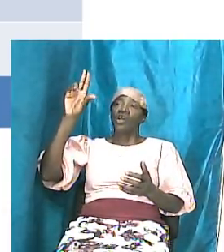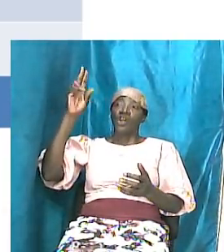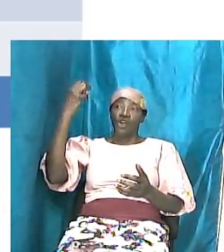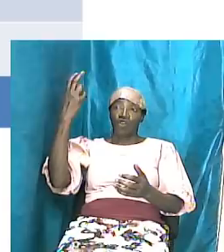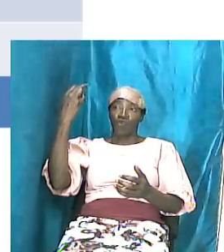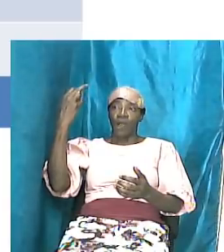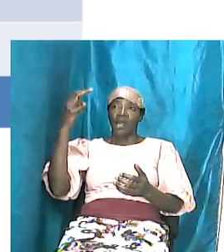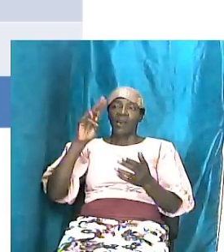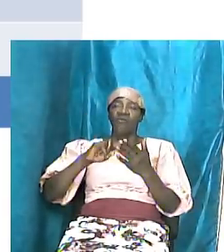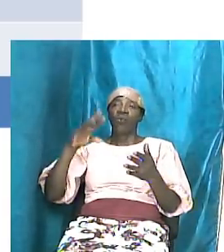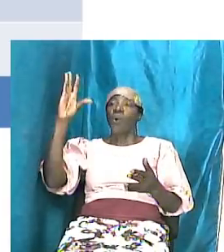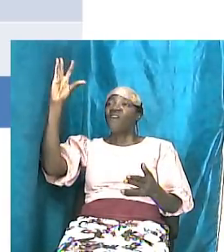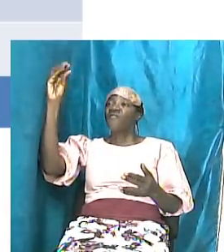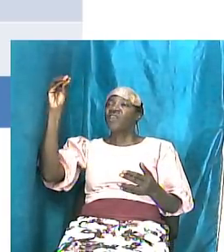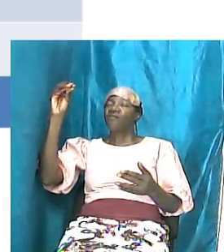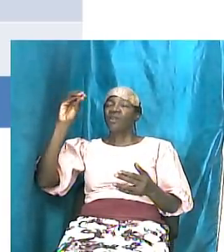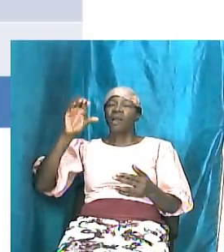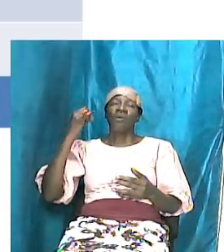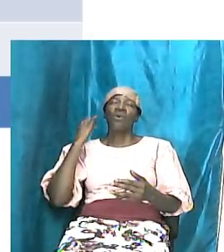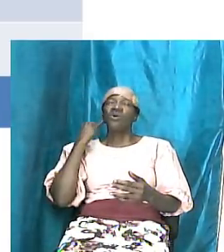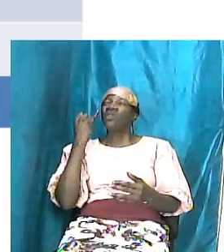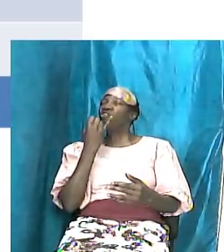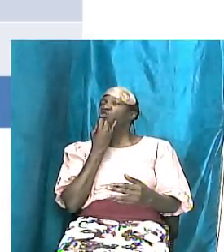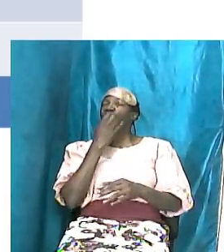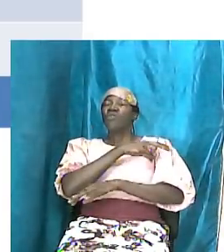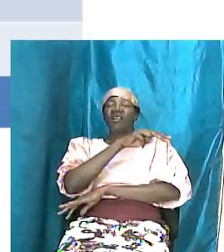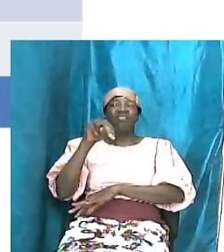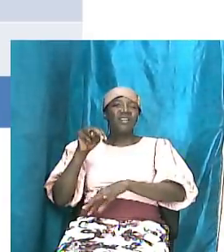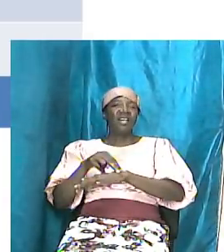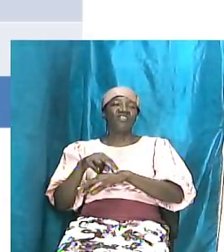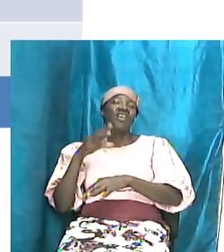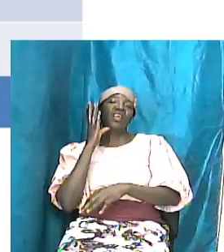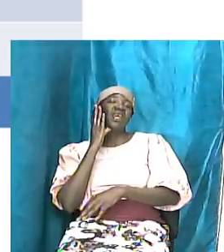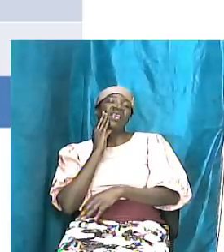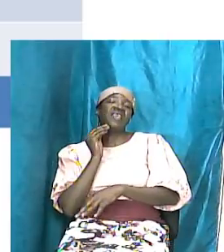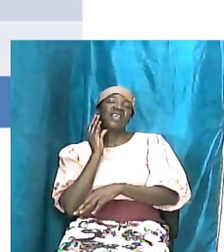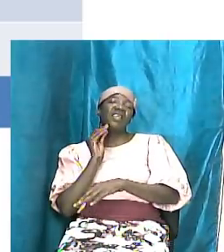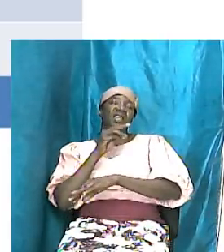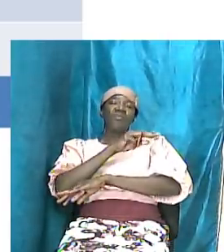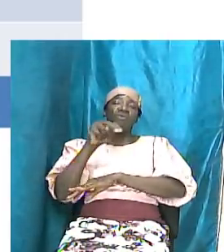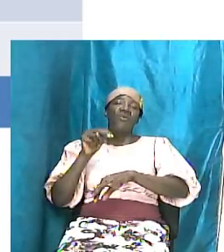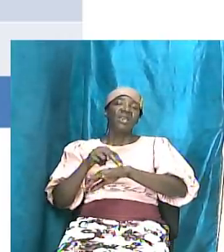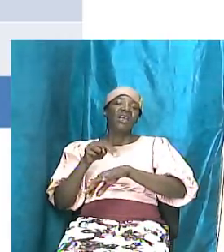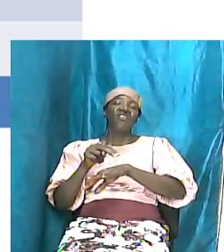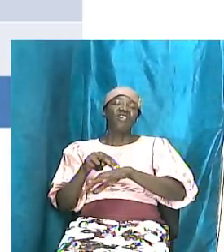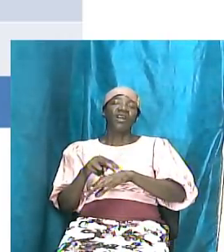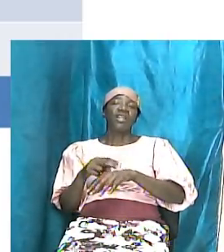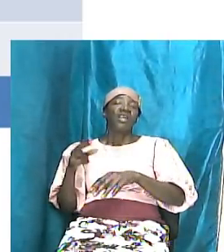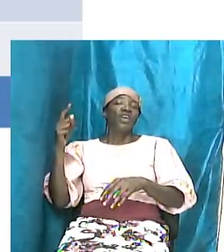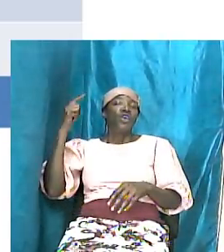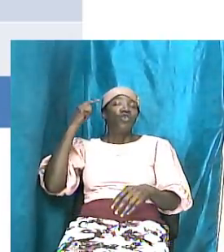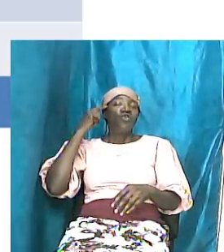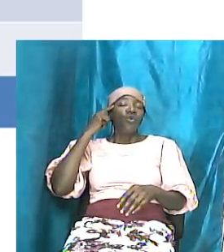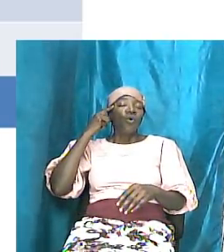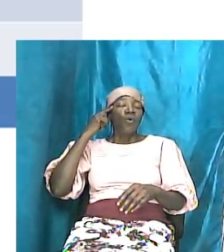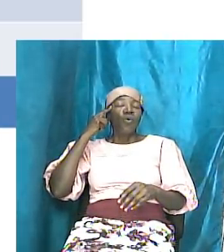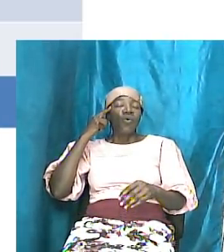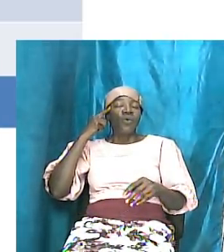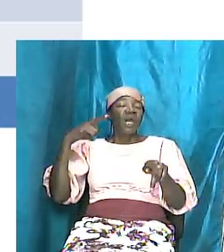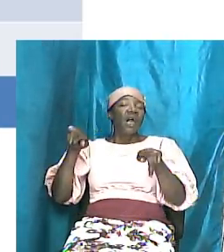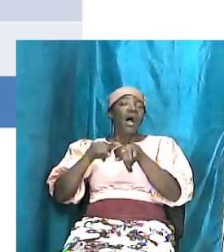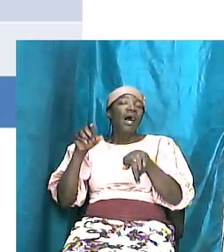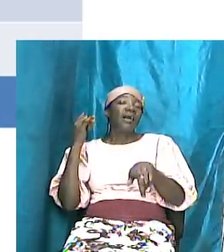about the Jewish nation, the Hebrew nation, that ultimately became known as Israel.